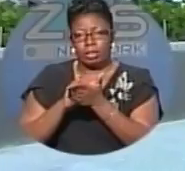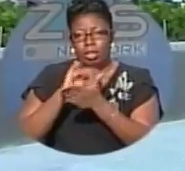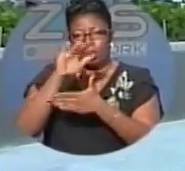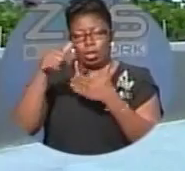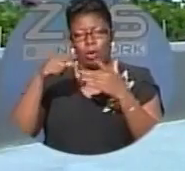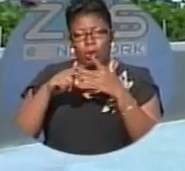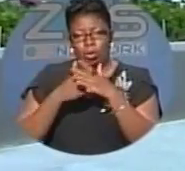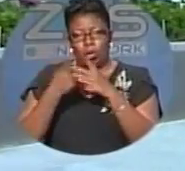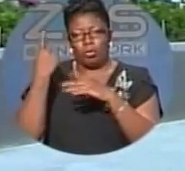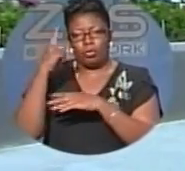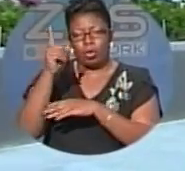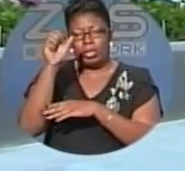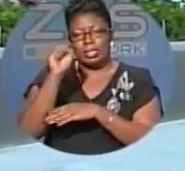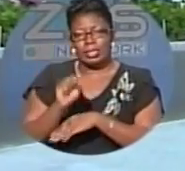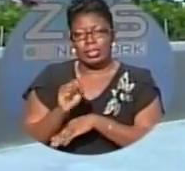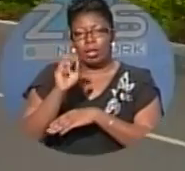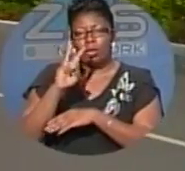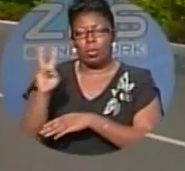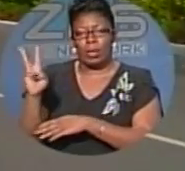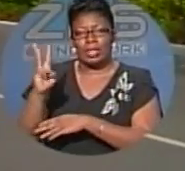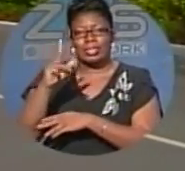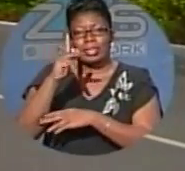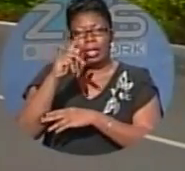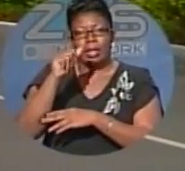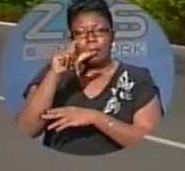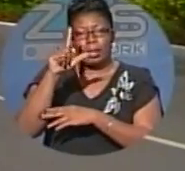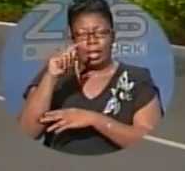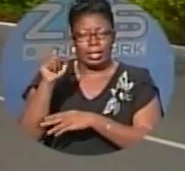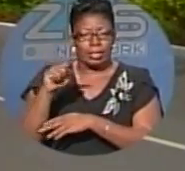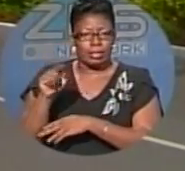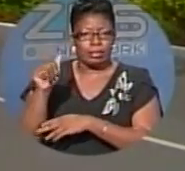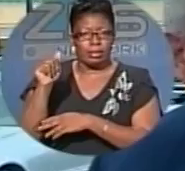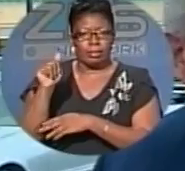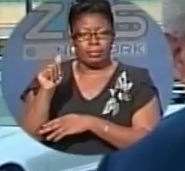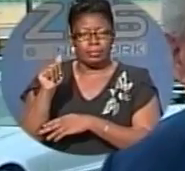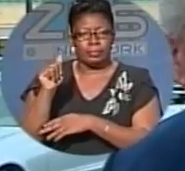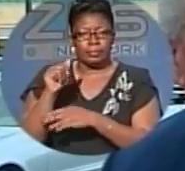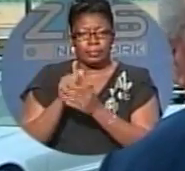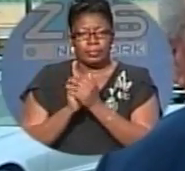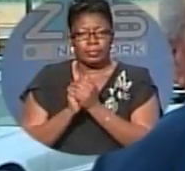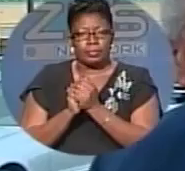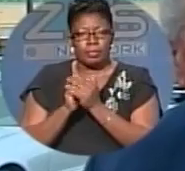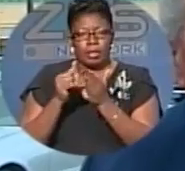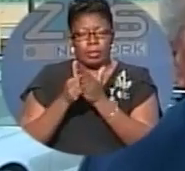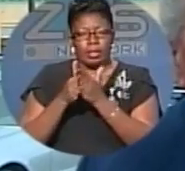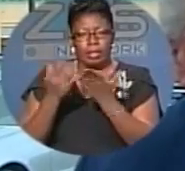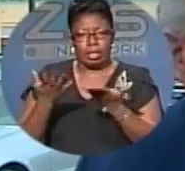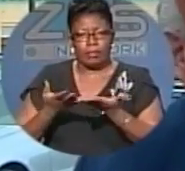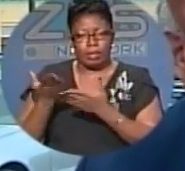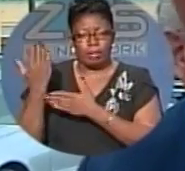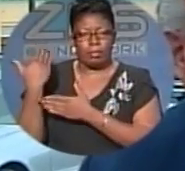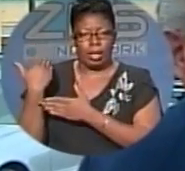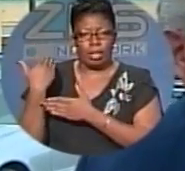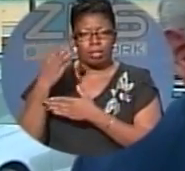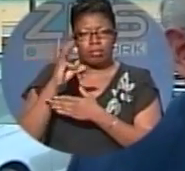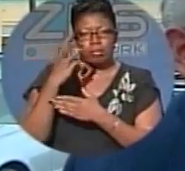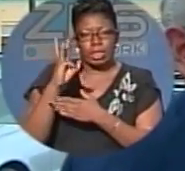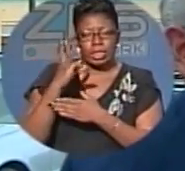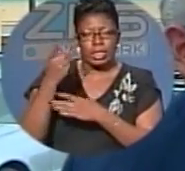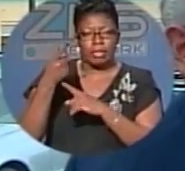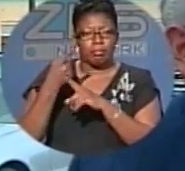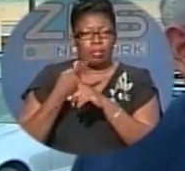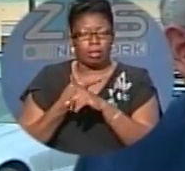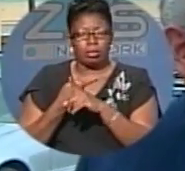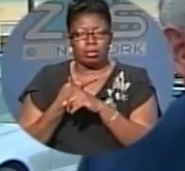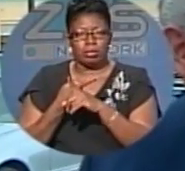go for Southwest Plaza. During the construction and the time that we've been here over the last 16 months